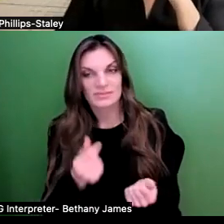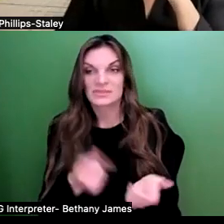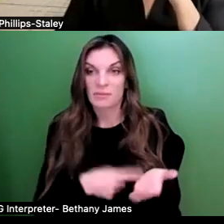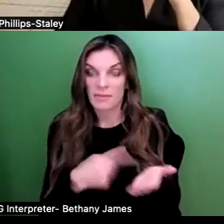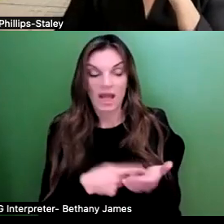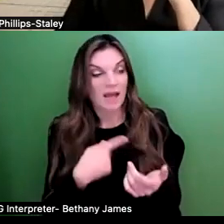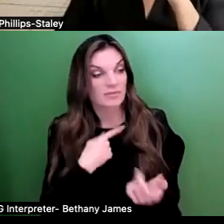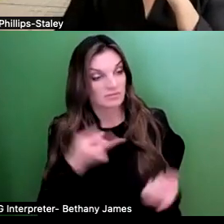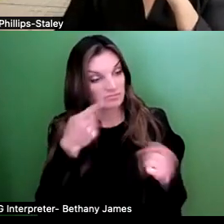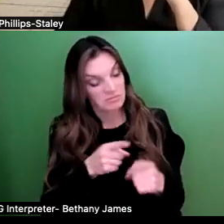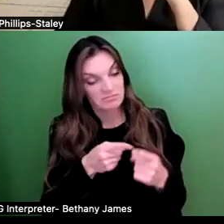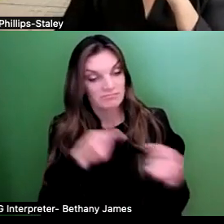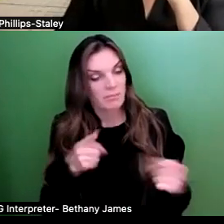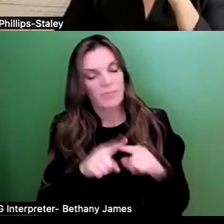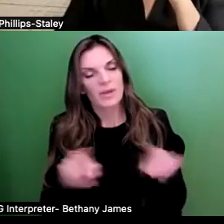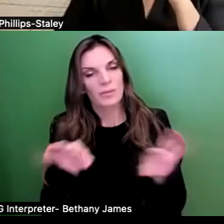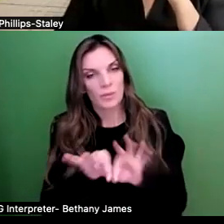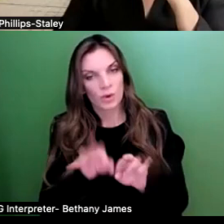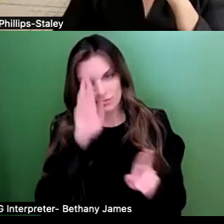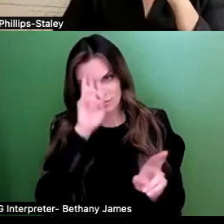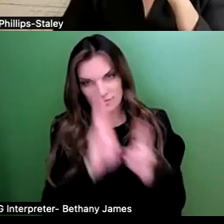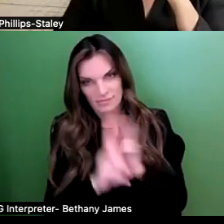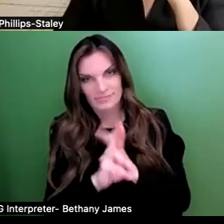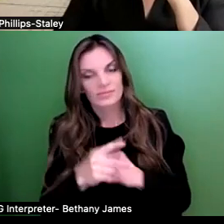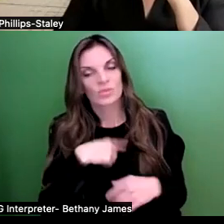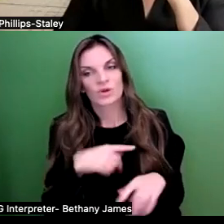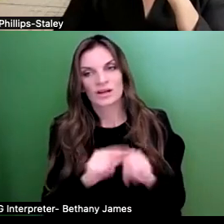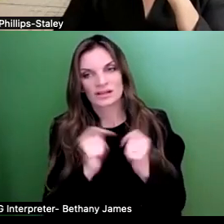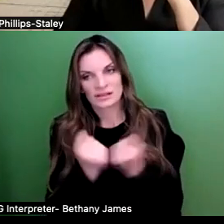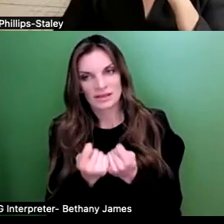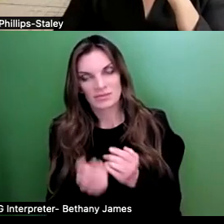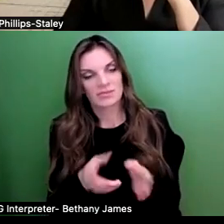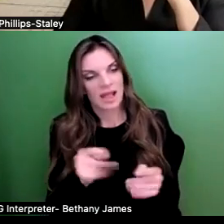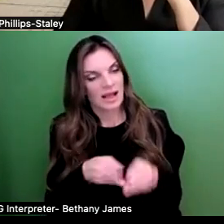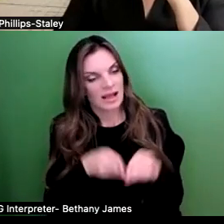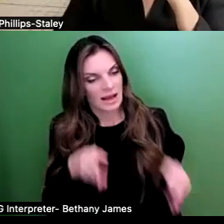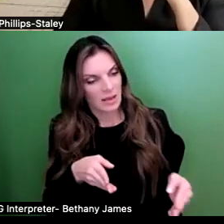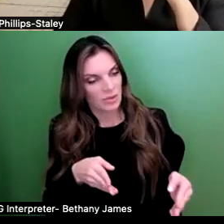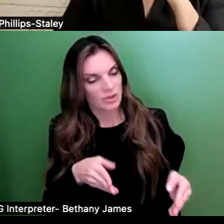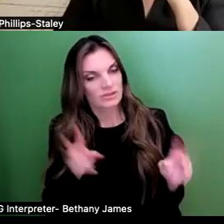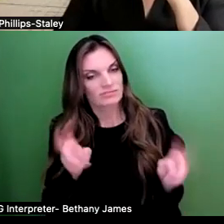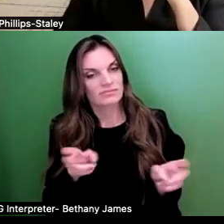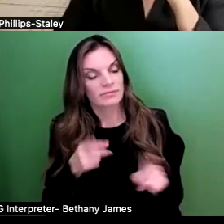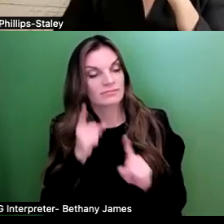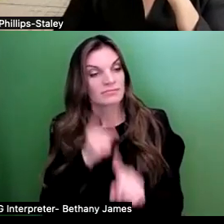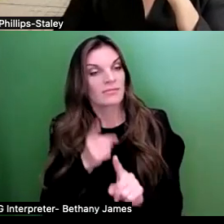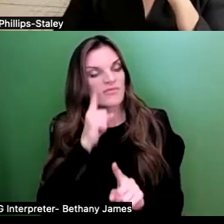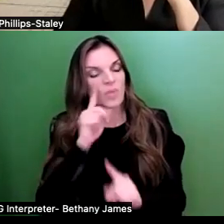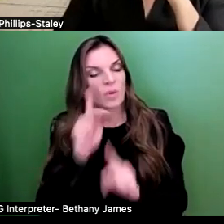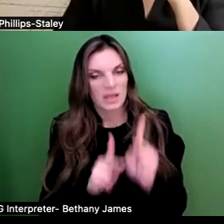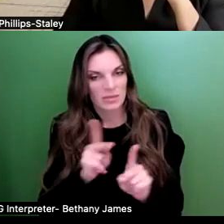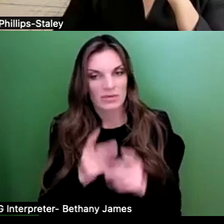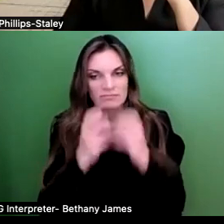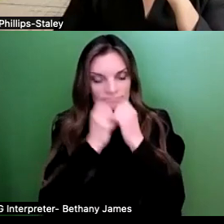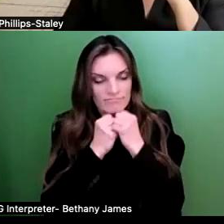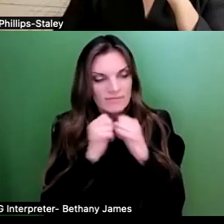we proceed with civility and respect as a team and neighbors with the same objective and goal to meet the concerns and needs of today's